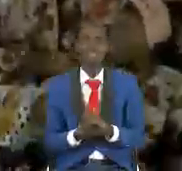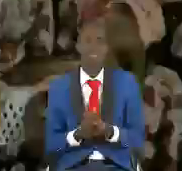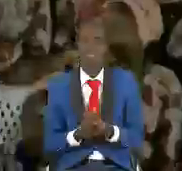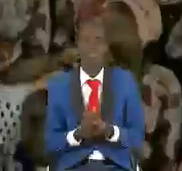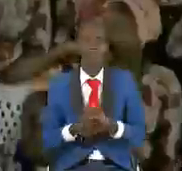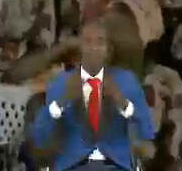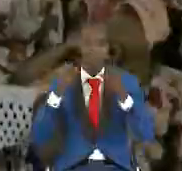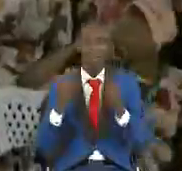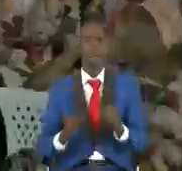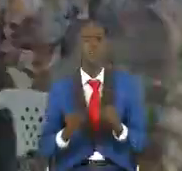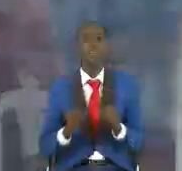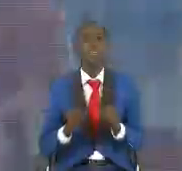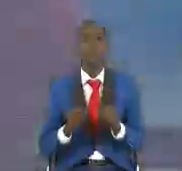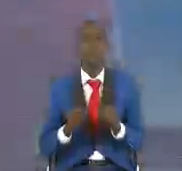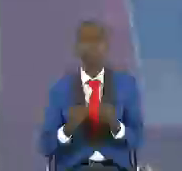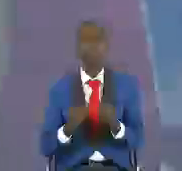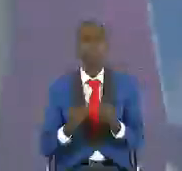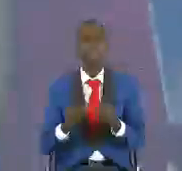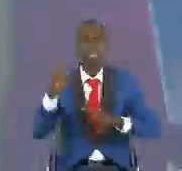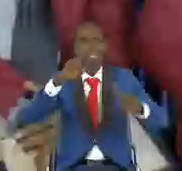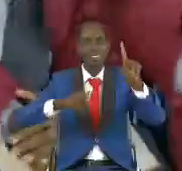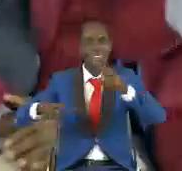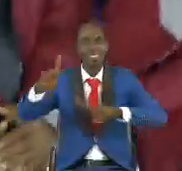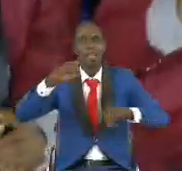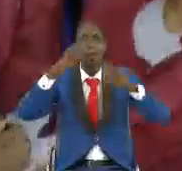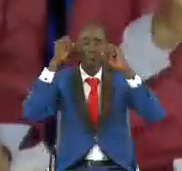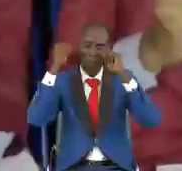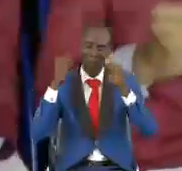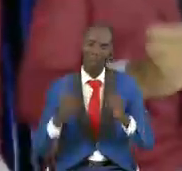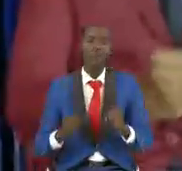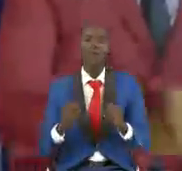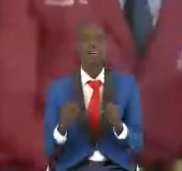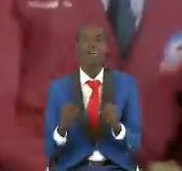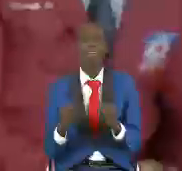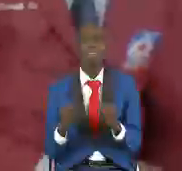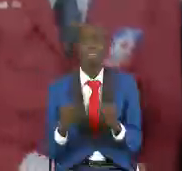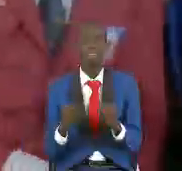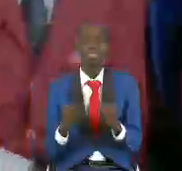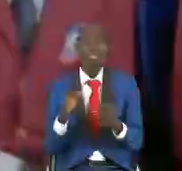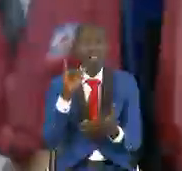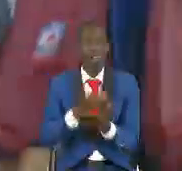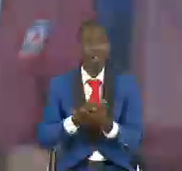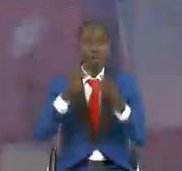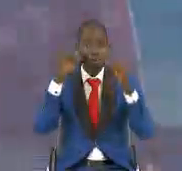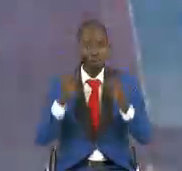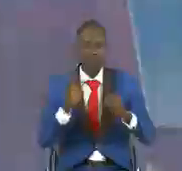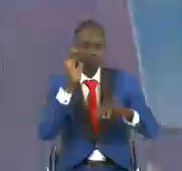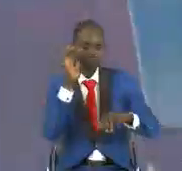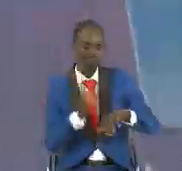Power. Somebody shout power. That